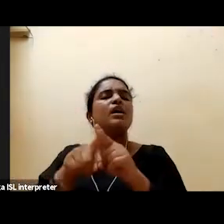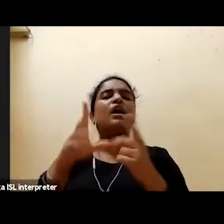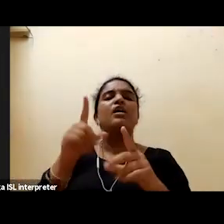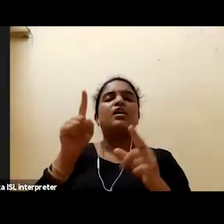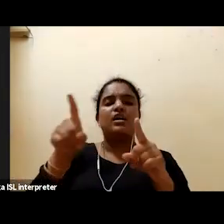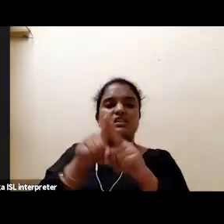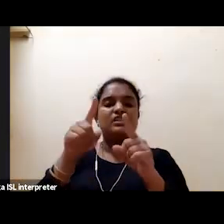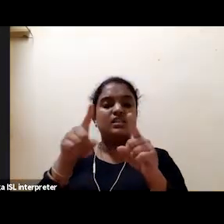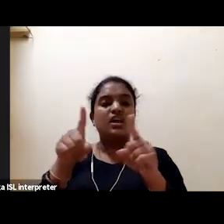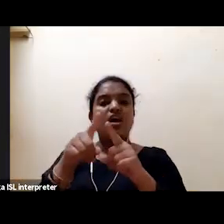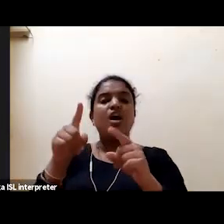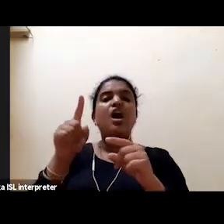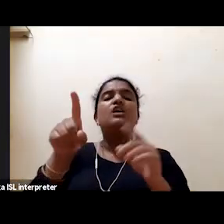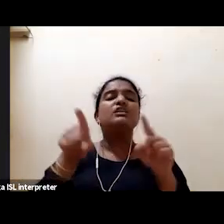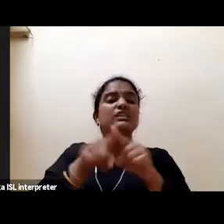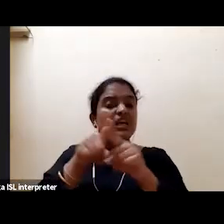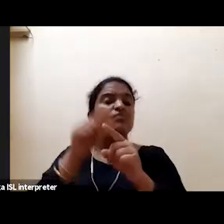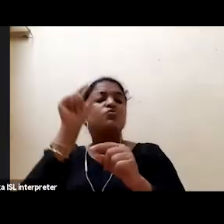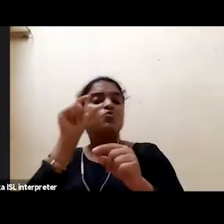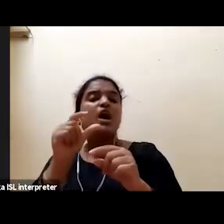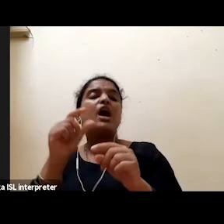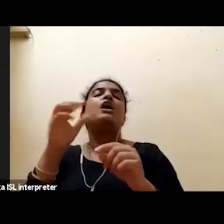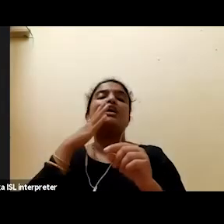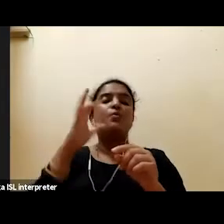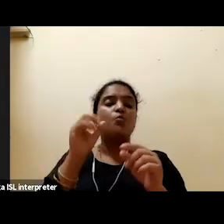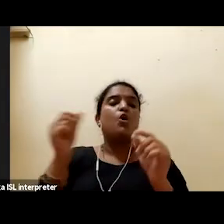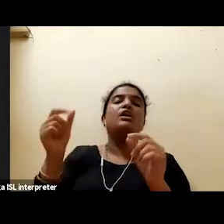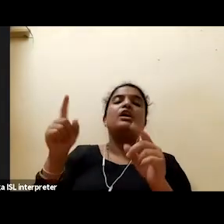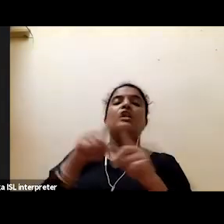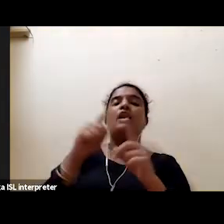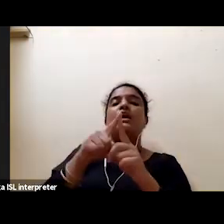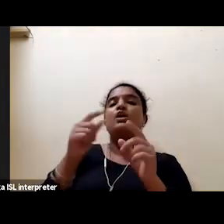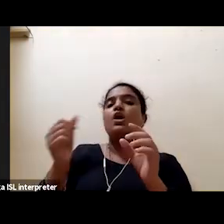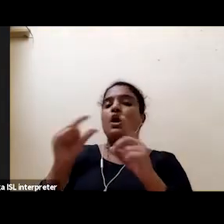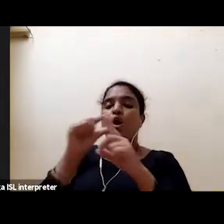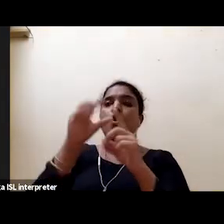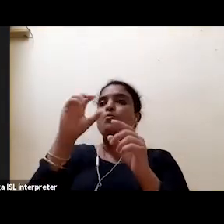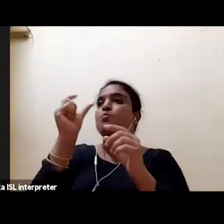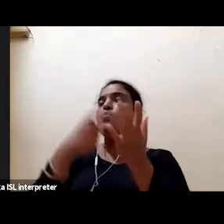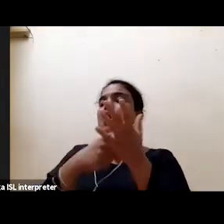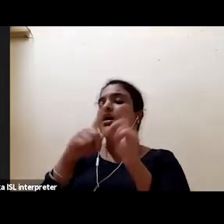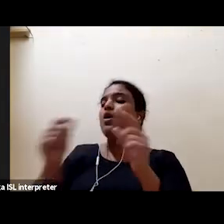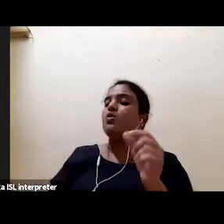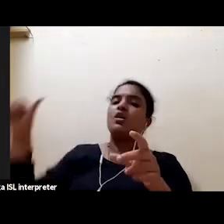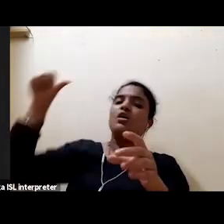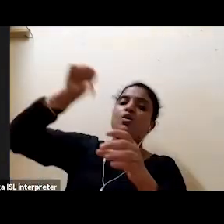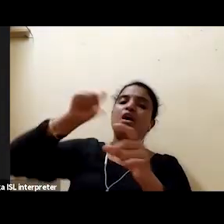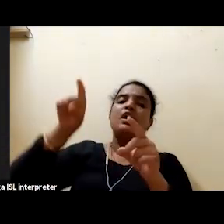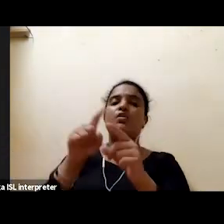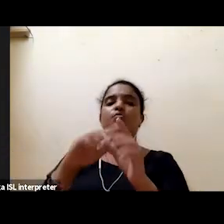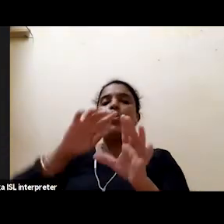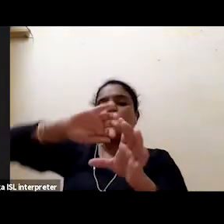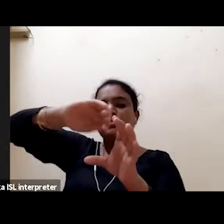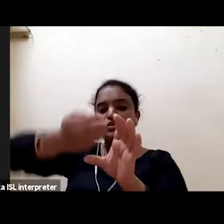right? So lean on action verbs when you're writing about food. That just makes your writing more powerful,